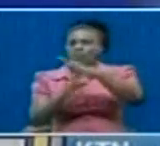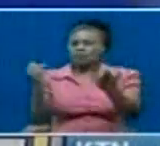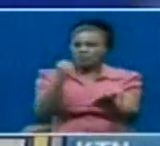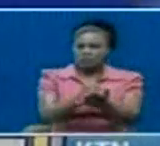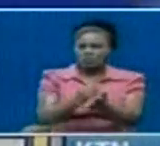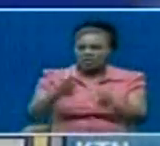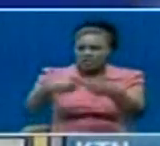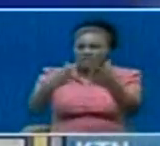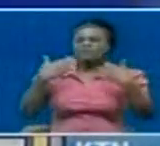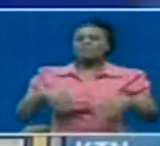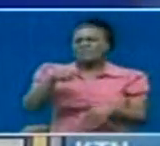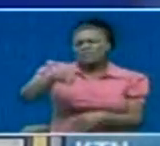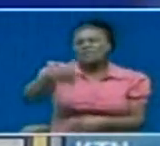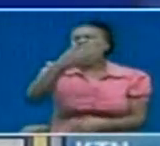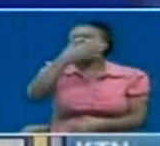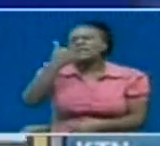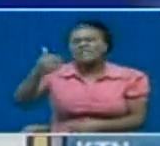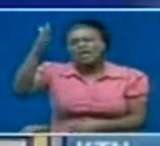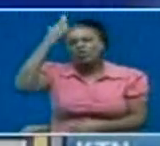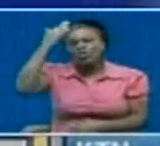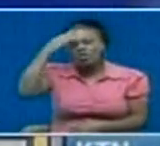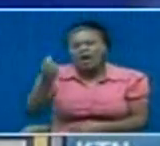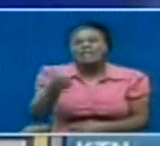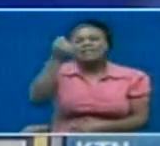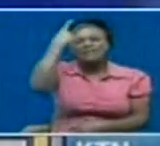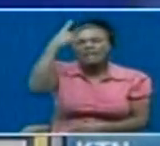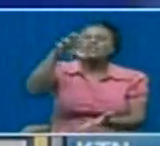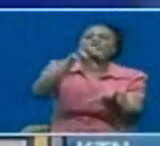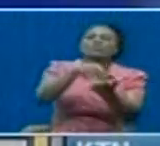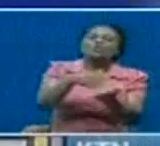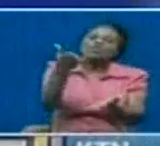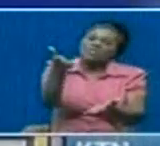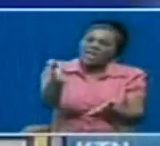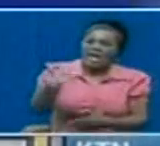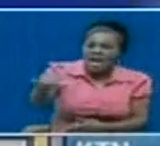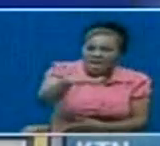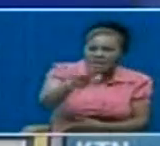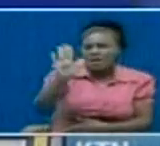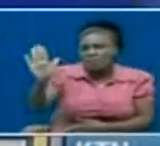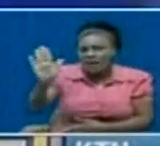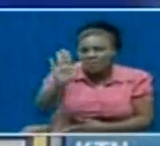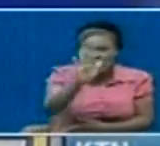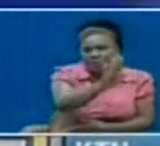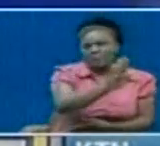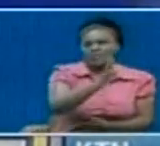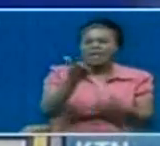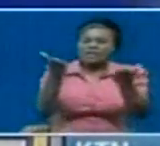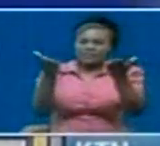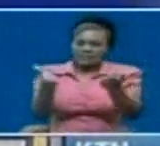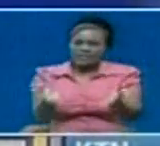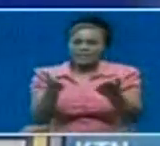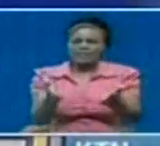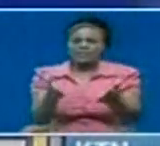people on the ground, because they are the one better place to understand the situation in their respective counties. And this was